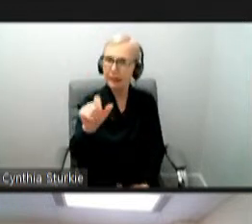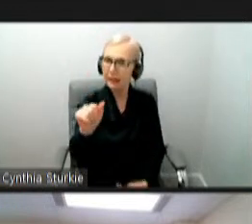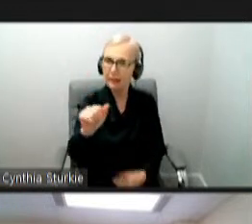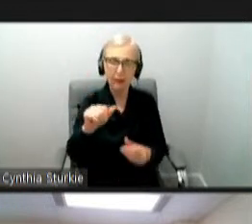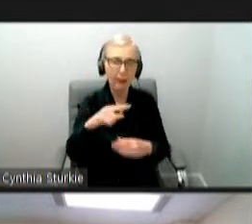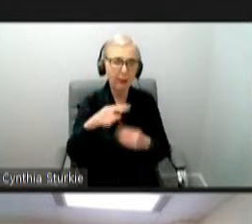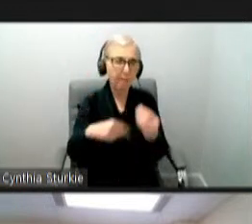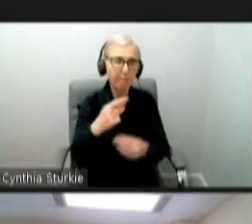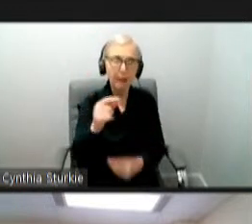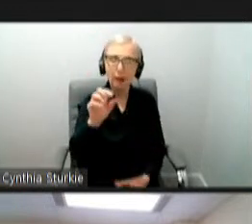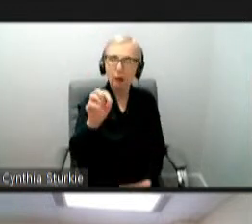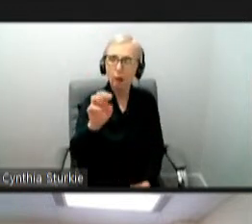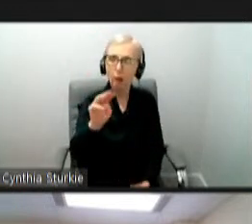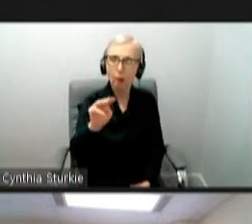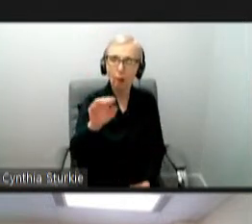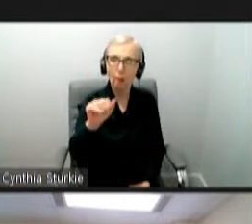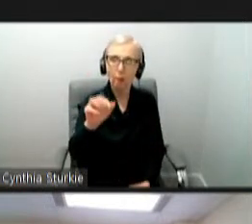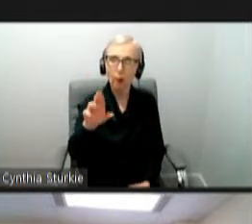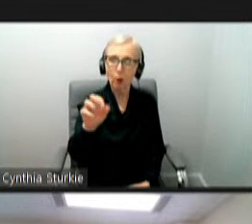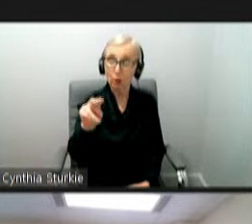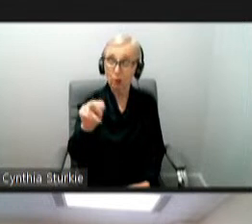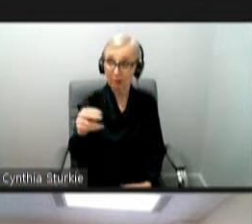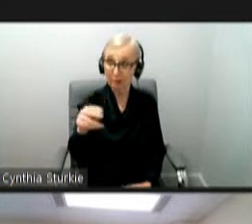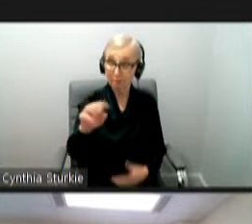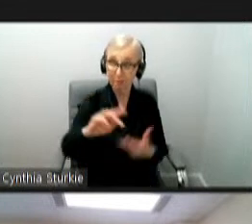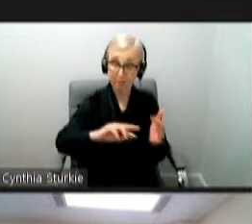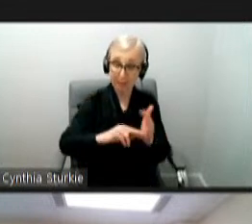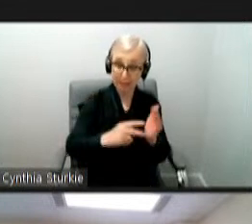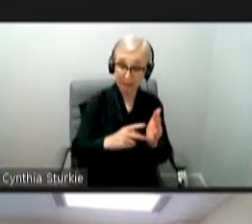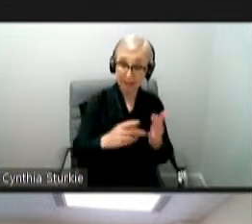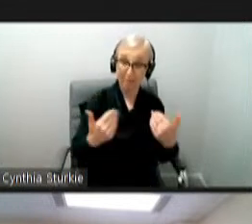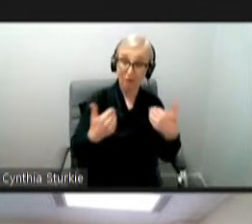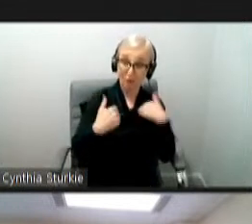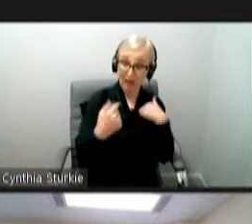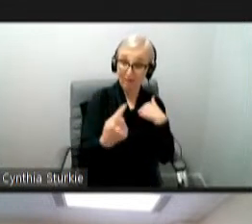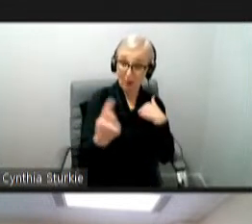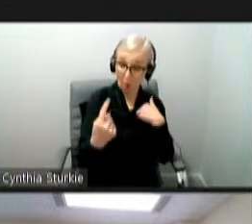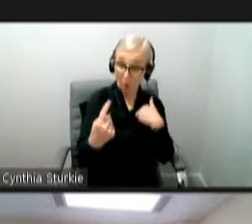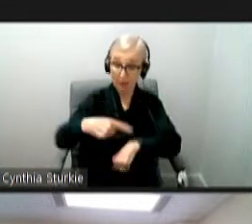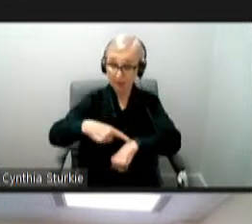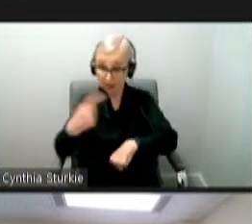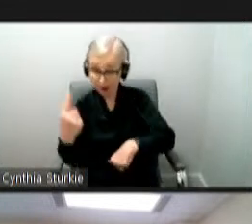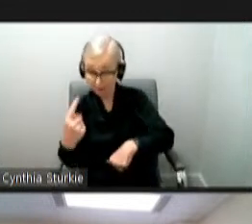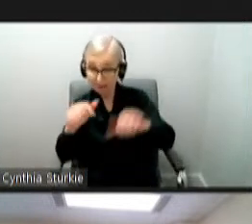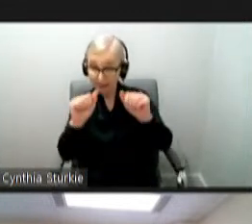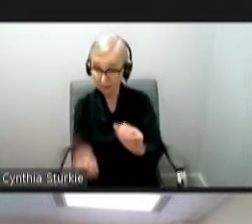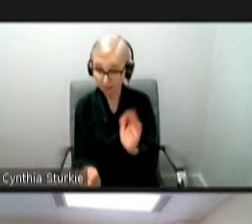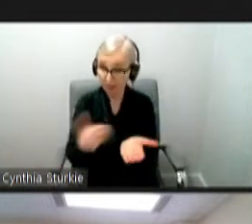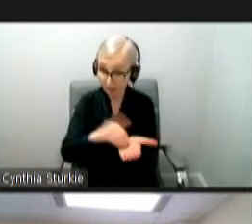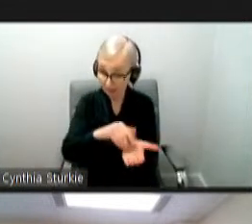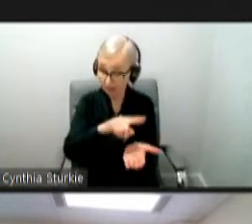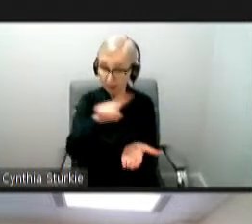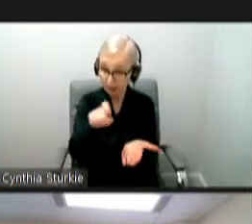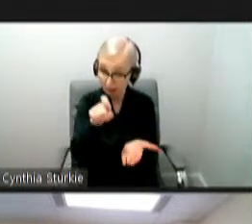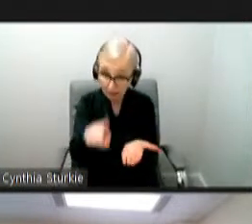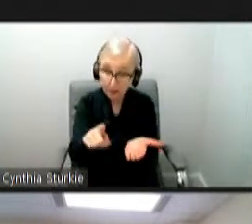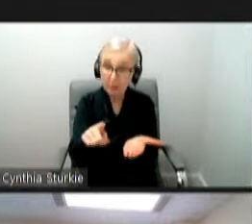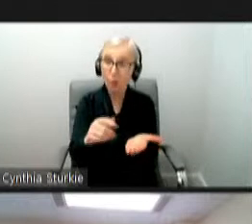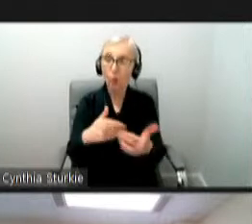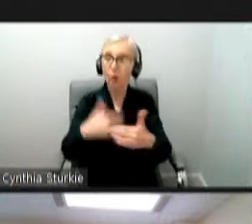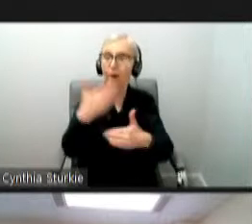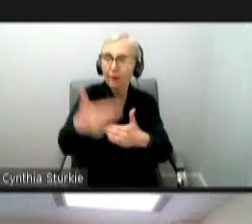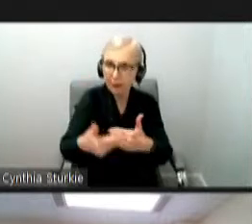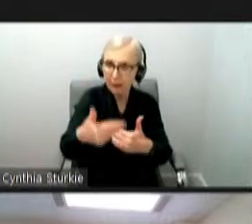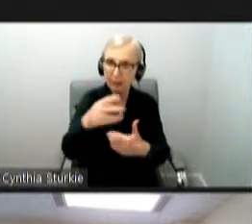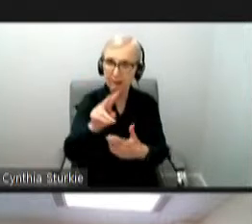Omicron reinfection, meaning that if you've had Omicron, what your risk is of being reinfected with Omicron, or perhaps whatever the next variant